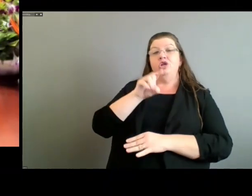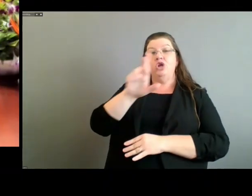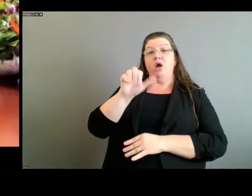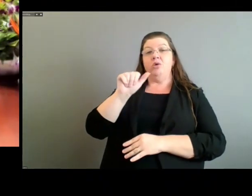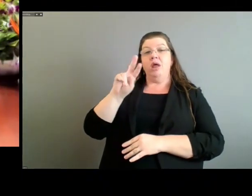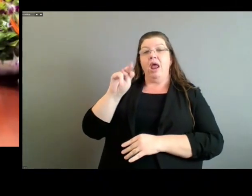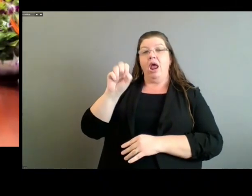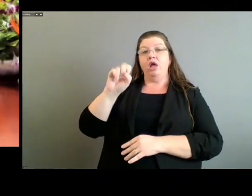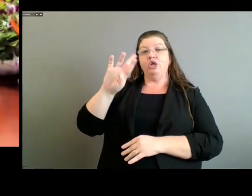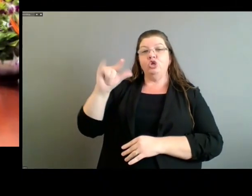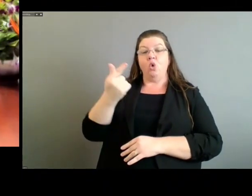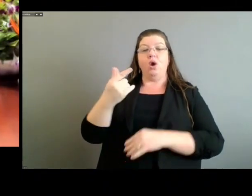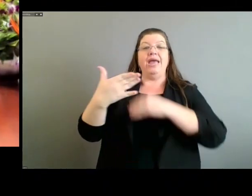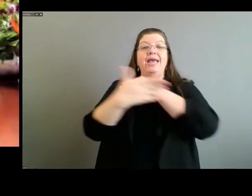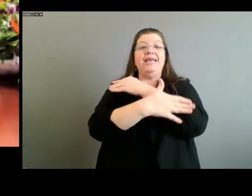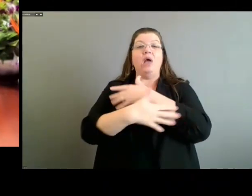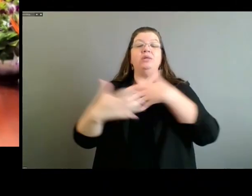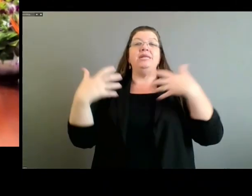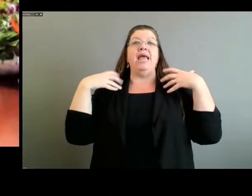County Health Officer.